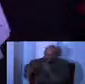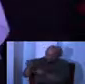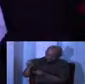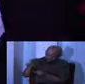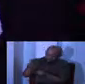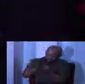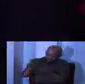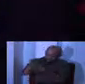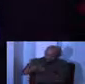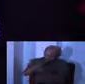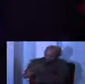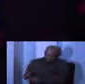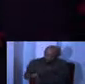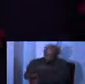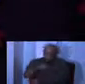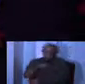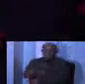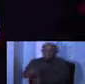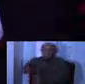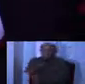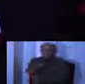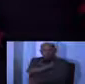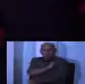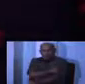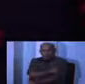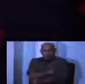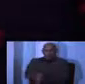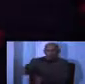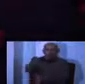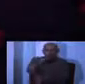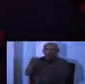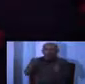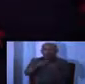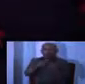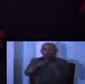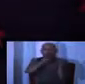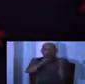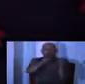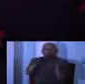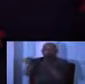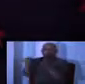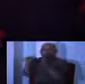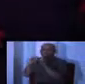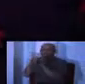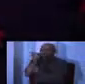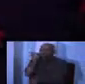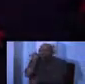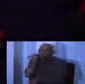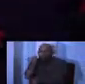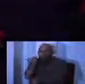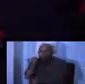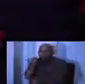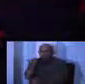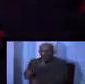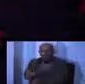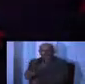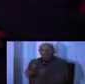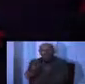authorities and be in that upper room with tax collectors and prostitutes. My kind of